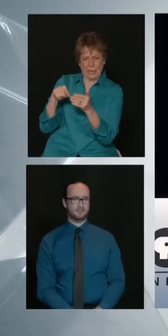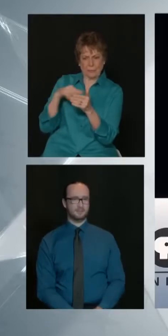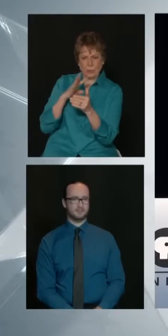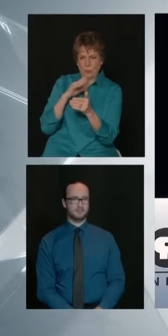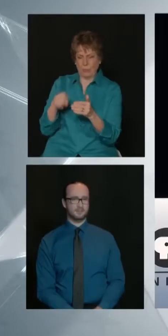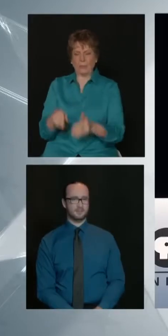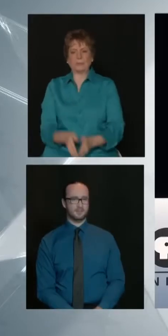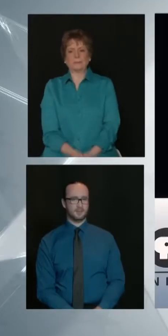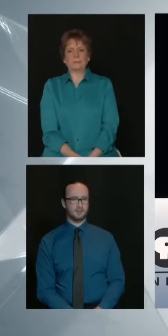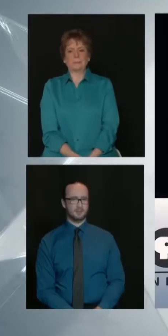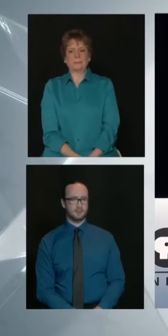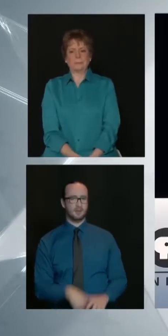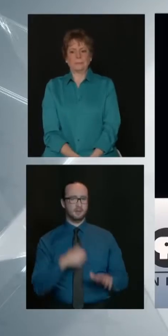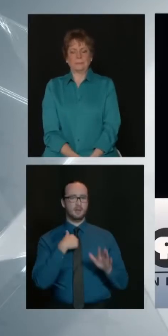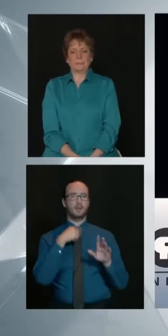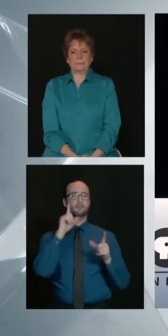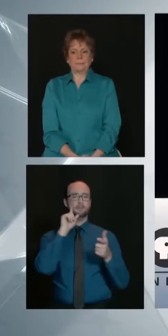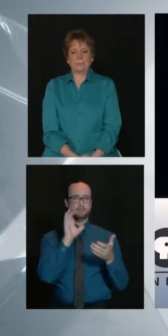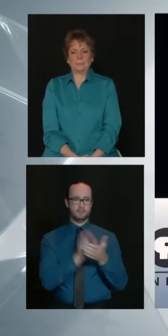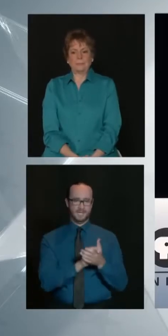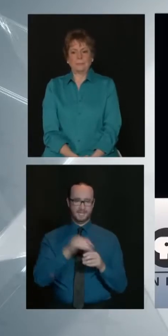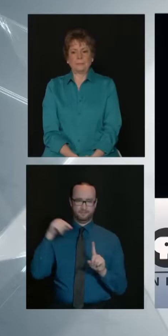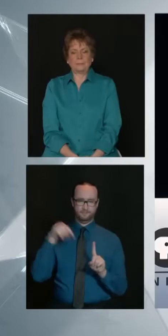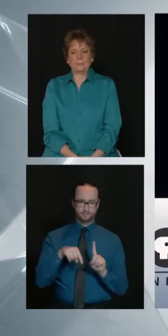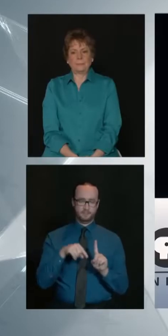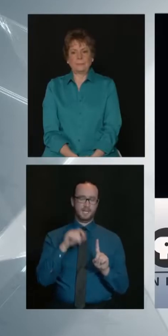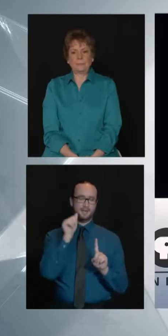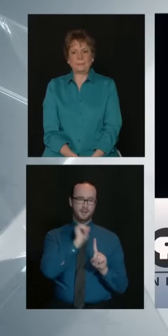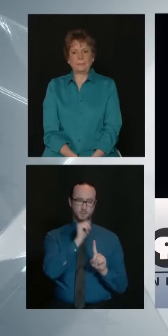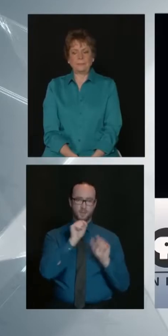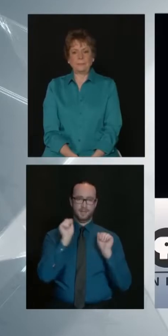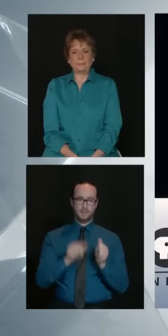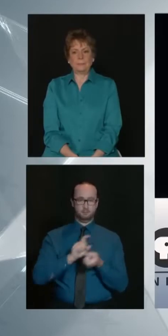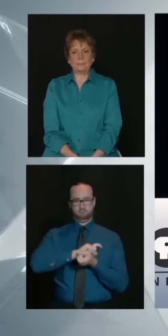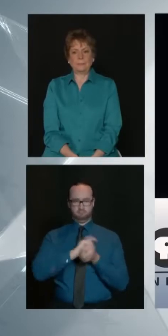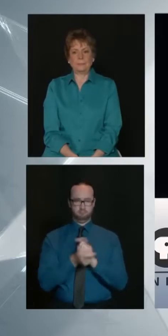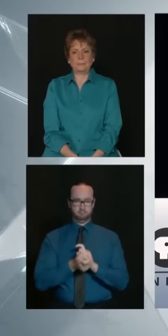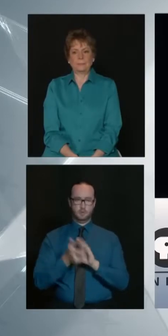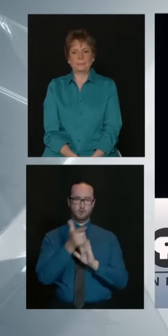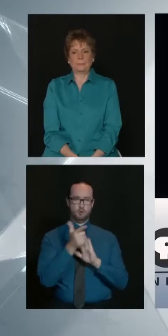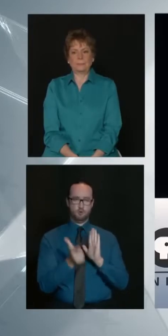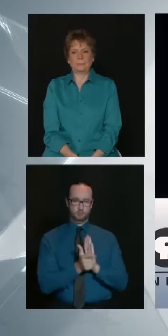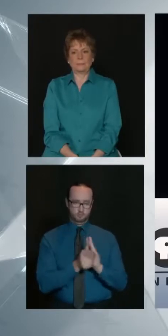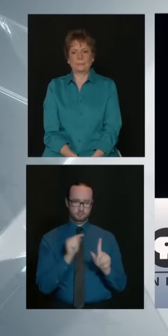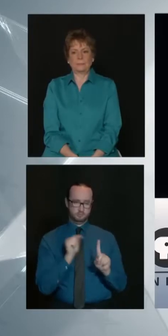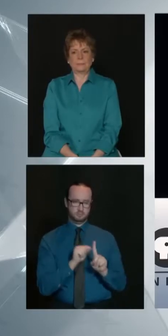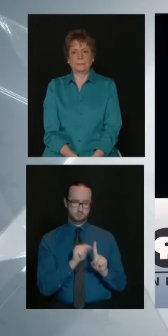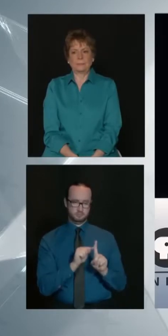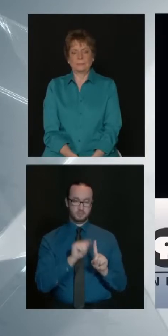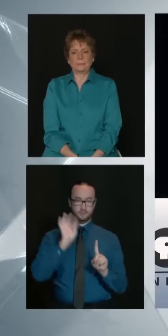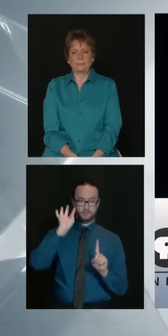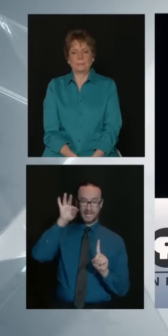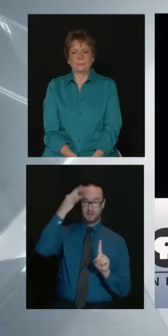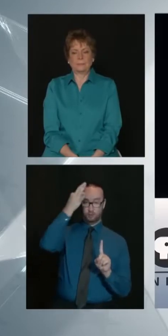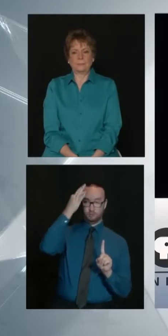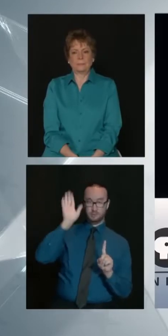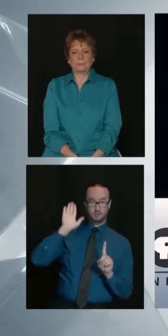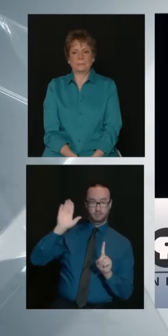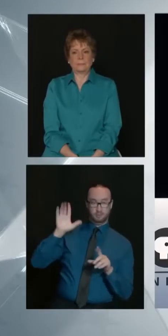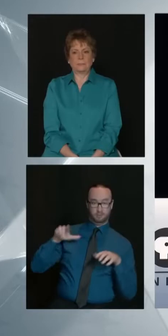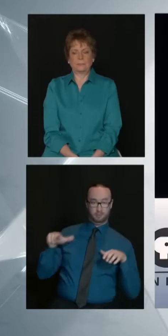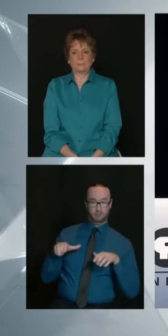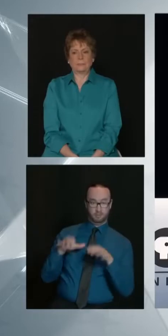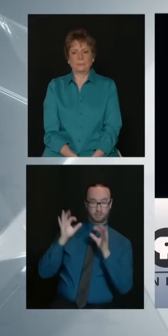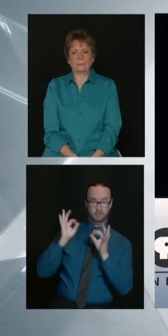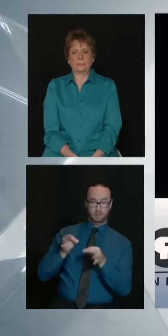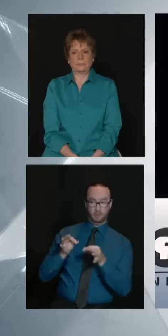versus Wade. And I believe in a federal backstop. I think at the federal level, we should not be allowing late-term partial birth abortion all